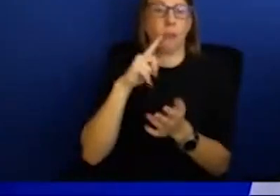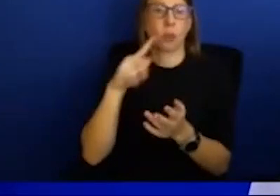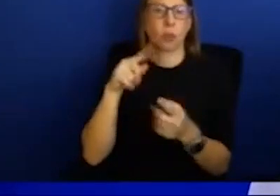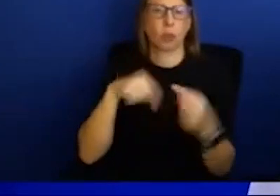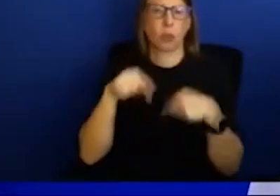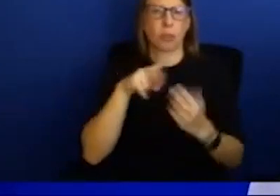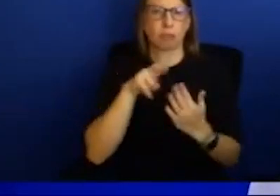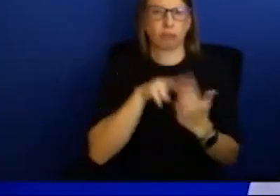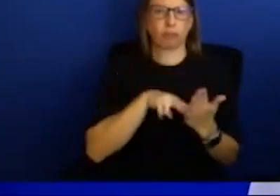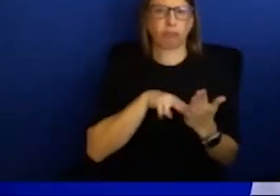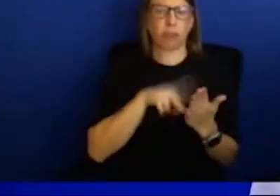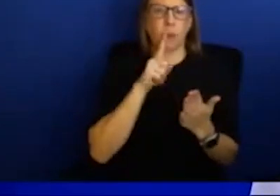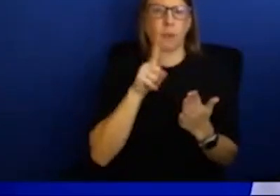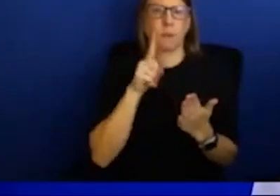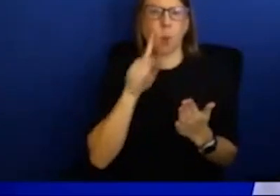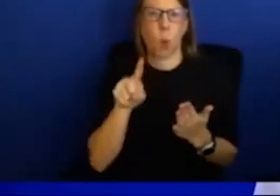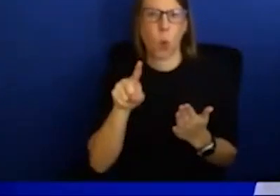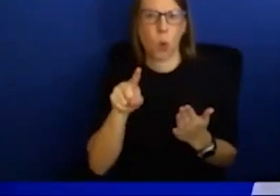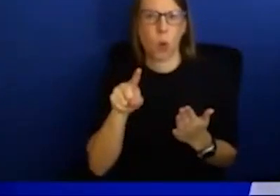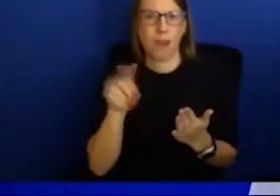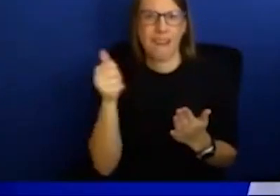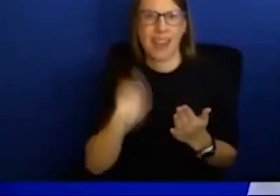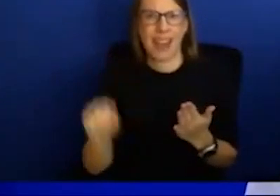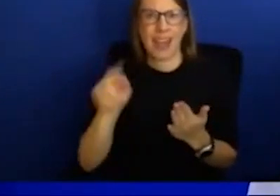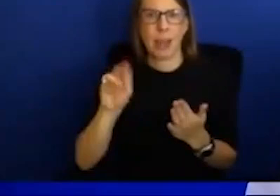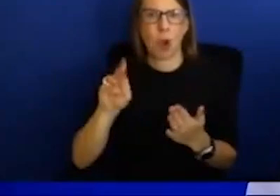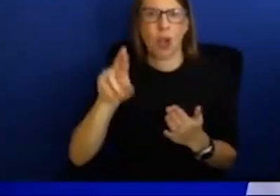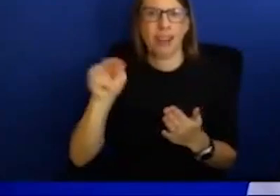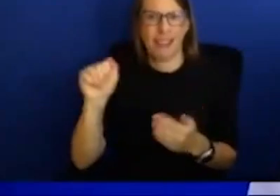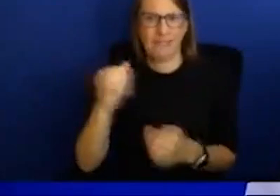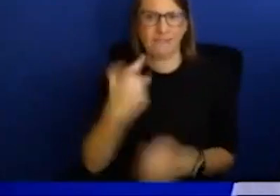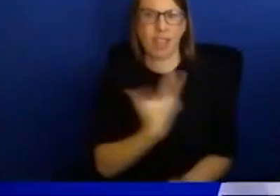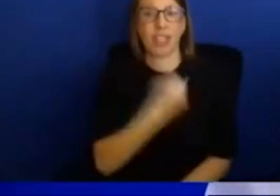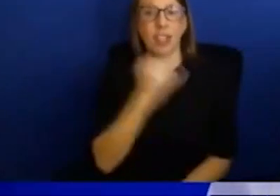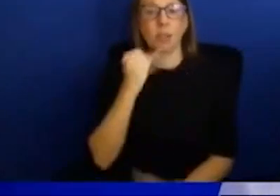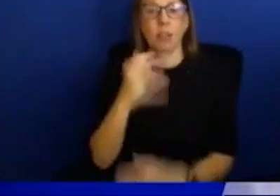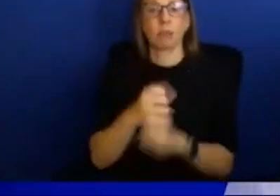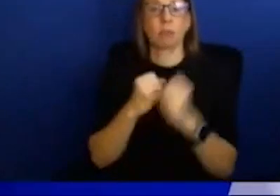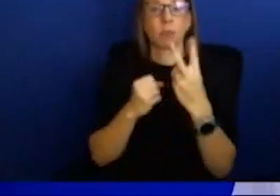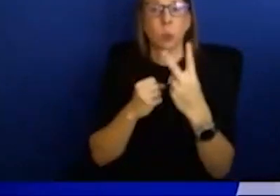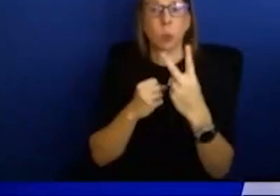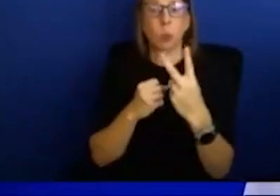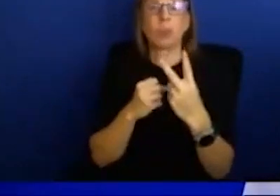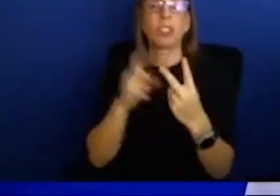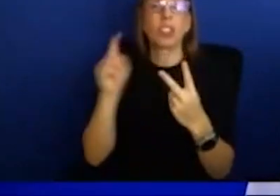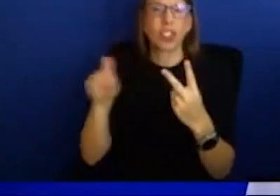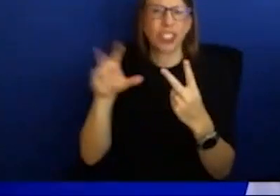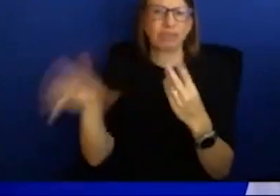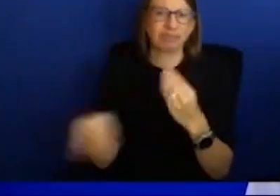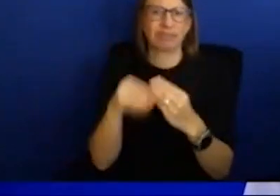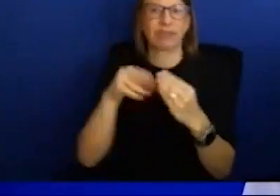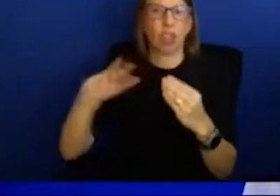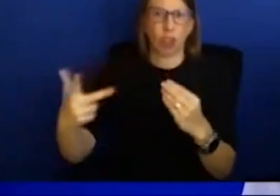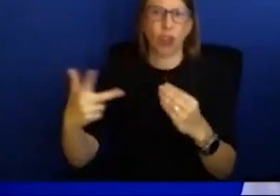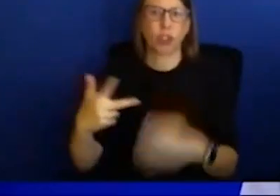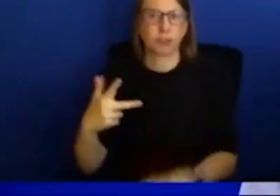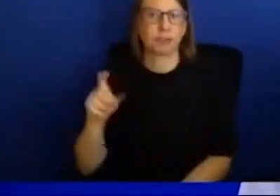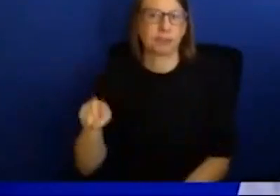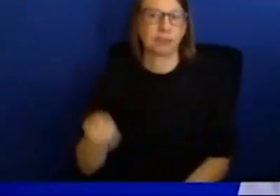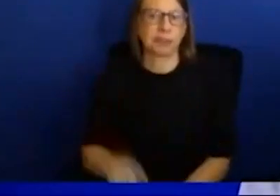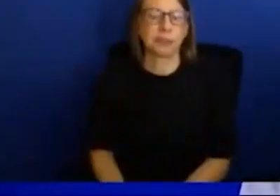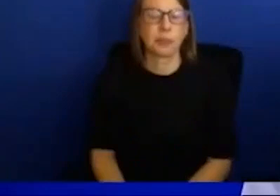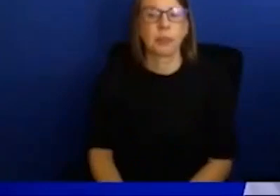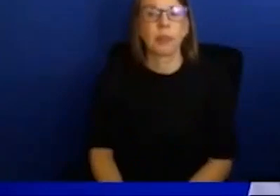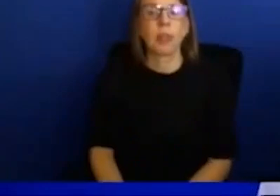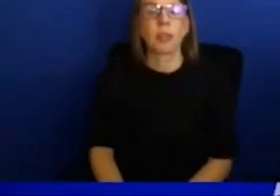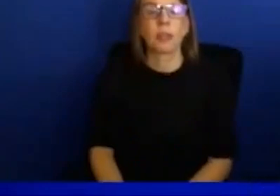for any mRNA vaccine. If you've received 2 doses, you should go ahead and get that 3rd dose. If you